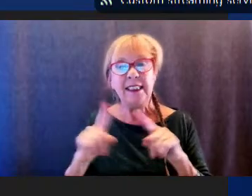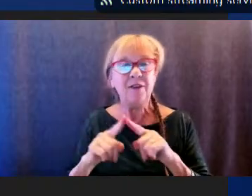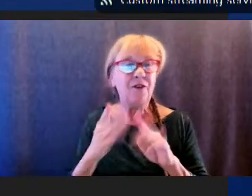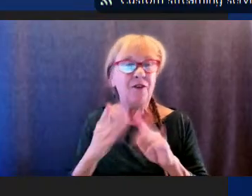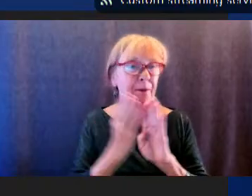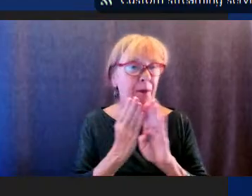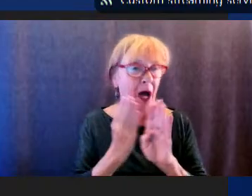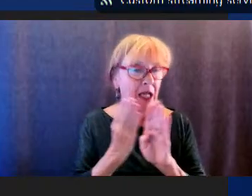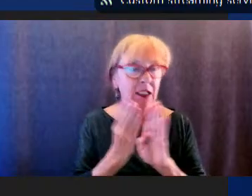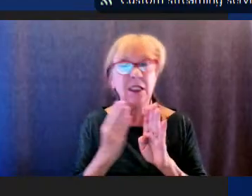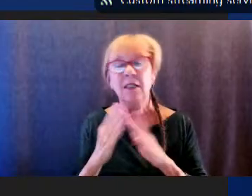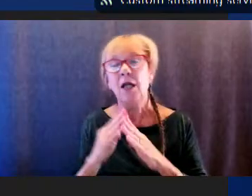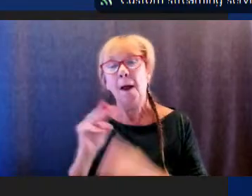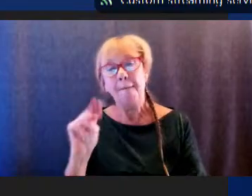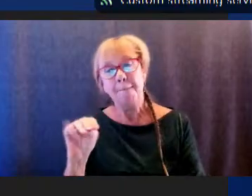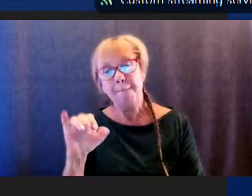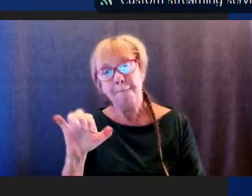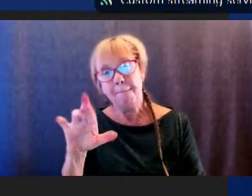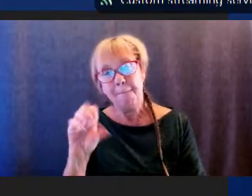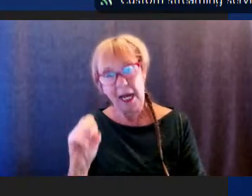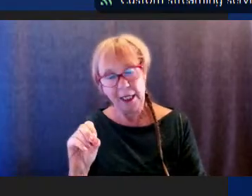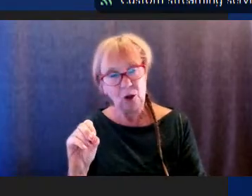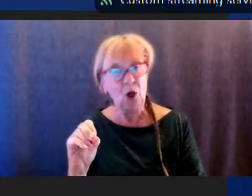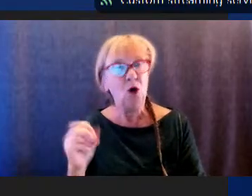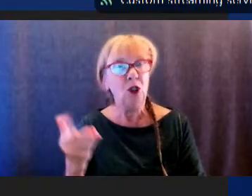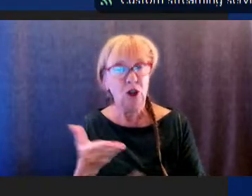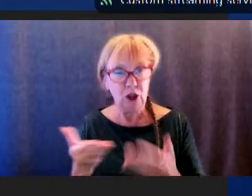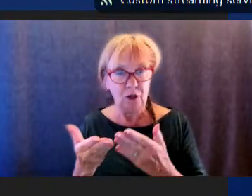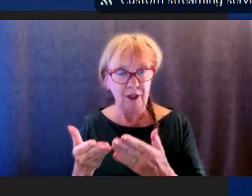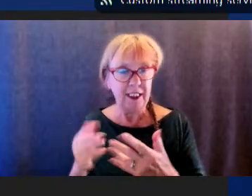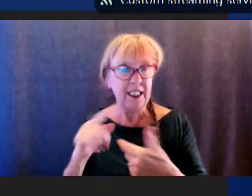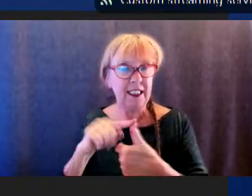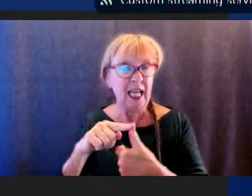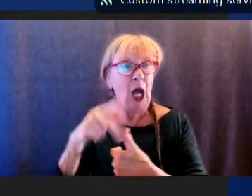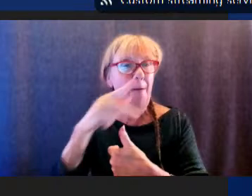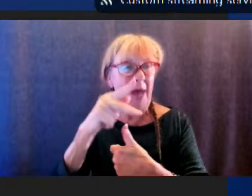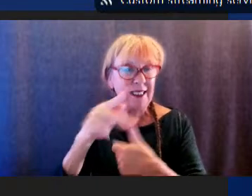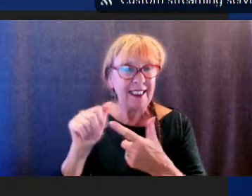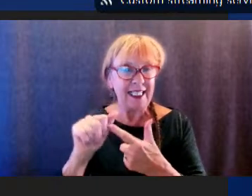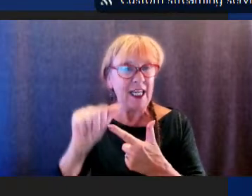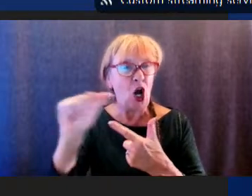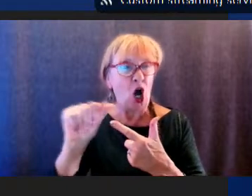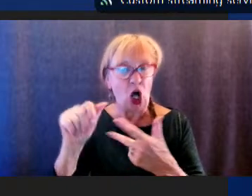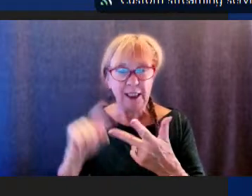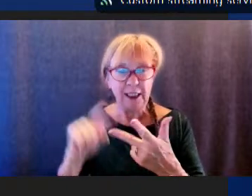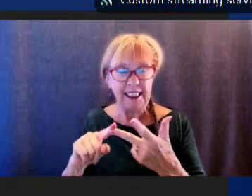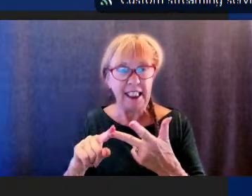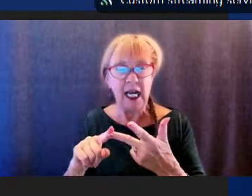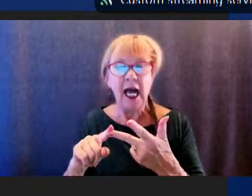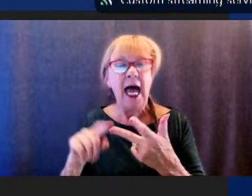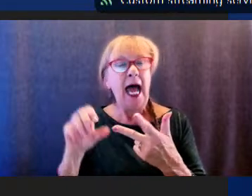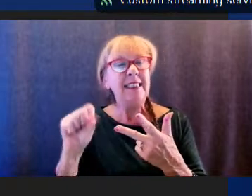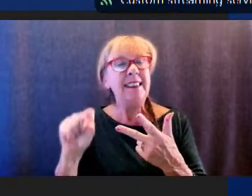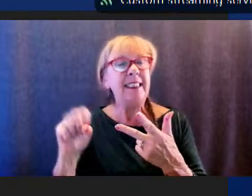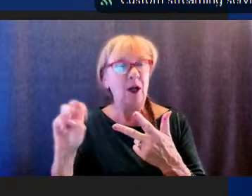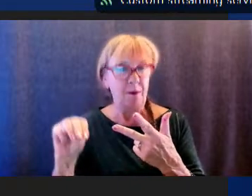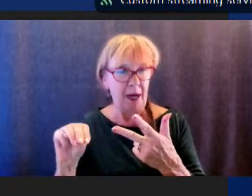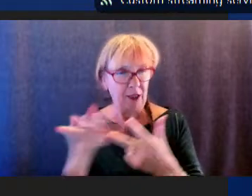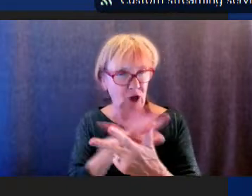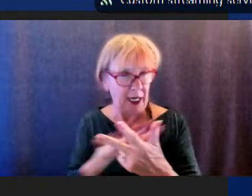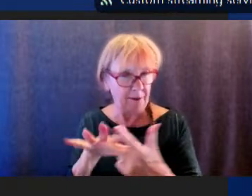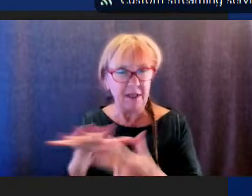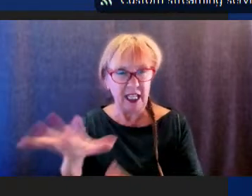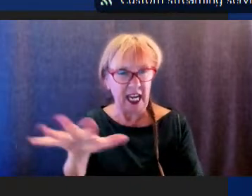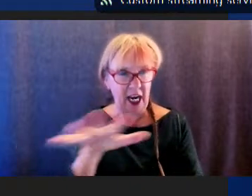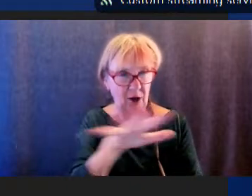in the Altadena, North Pasadena, and Sierra Madre areas, as well as an overview of Metro's LIFE program. At